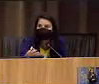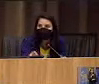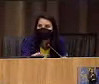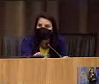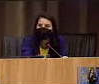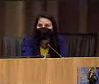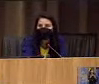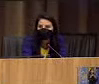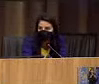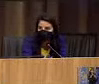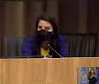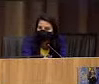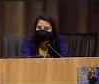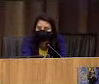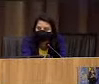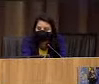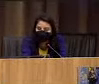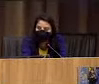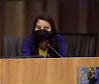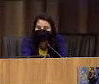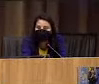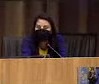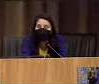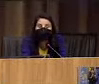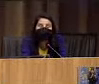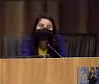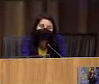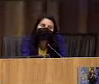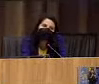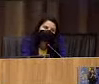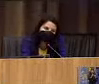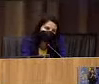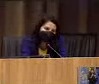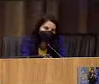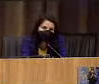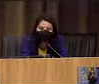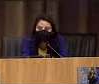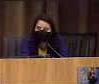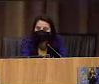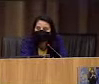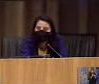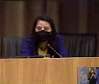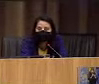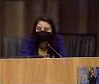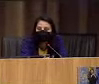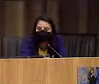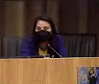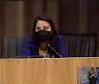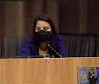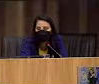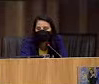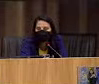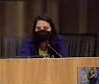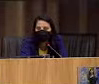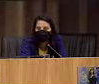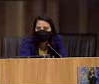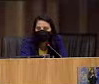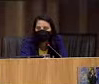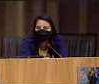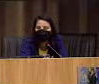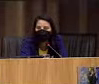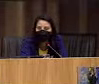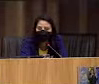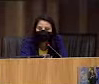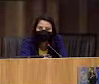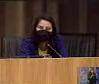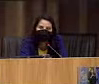hospital, by pharmacies, by any system, and that they had any